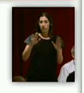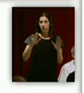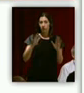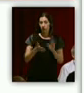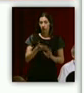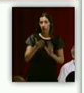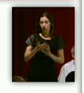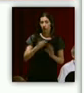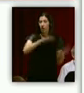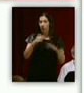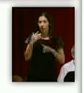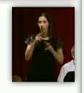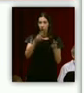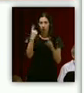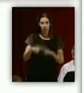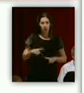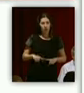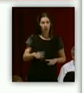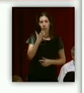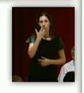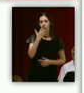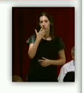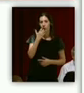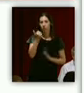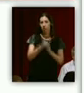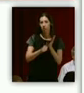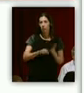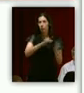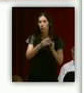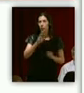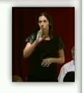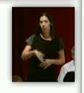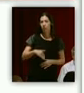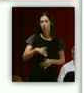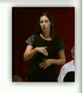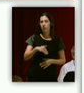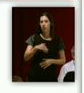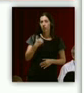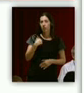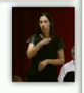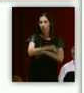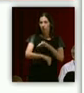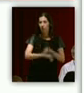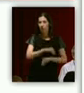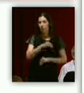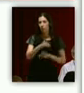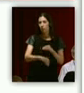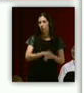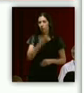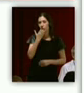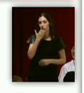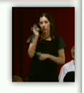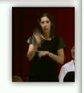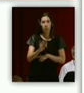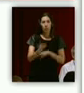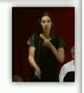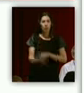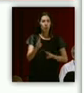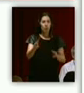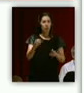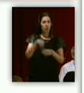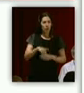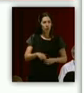more accessible world. So we have implemented the different features. At this point, we are revisiting the